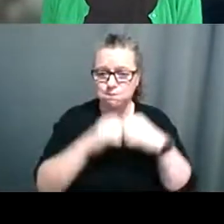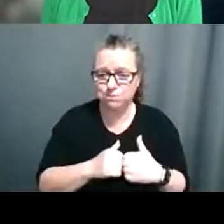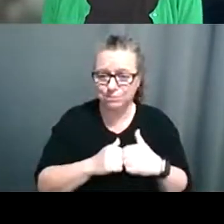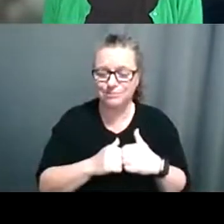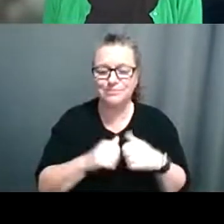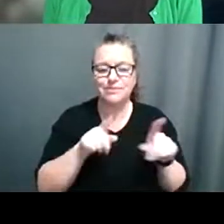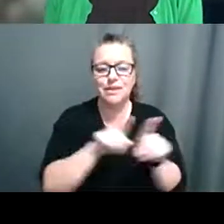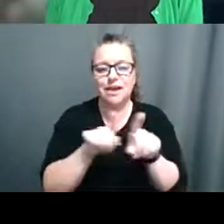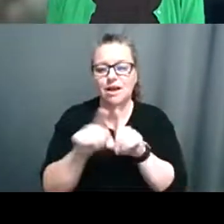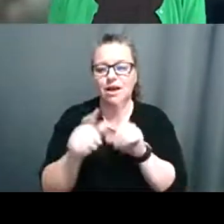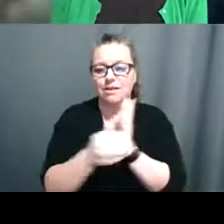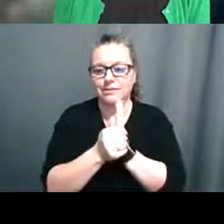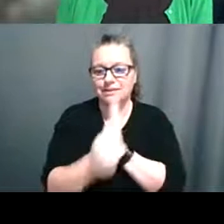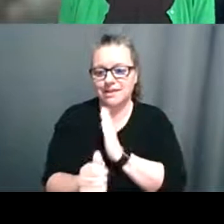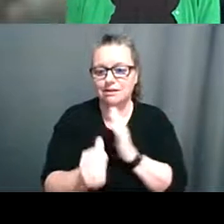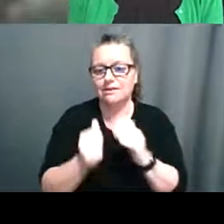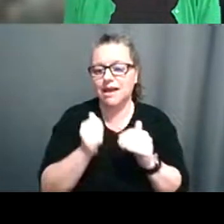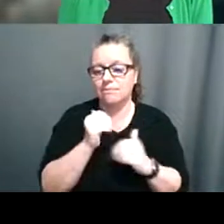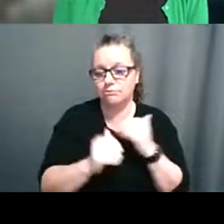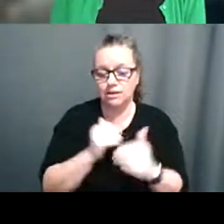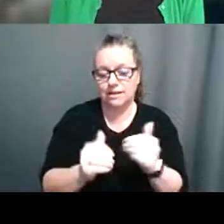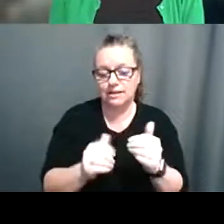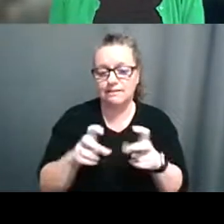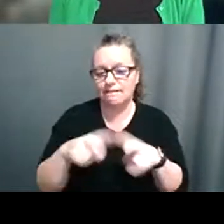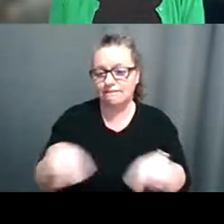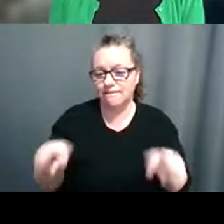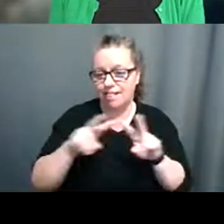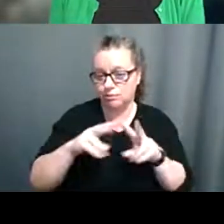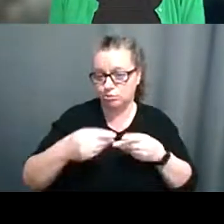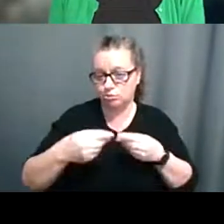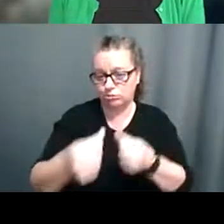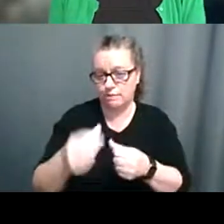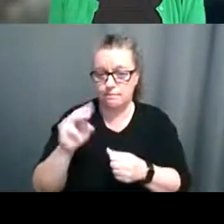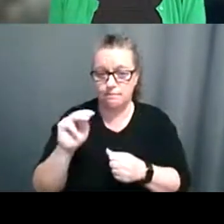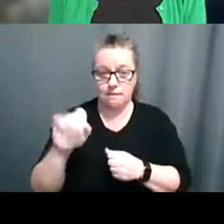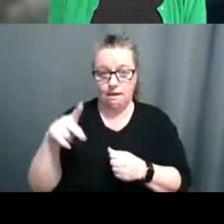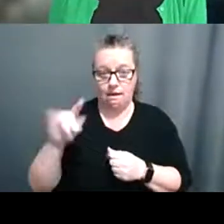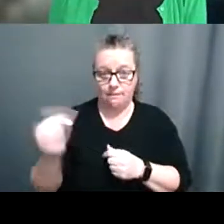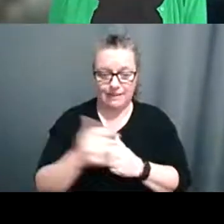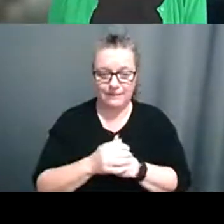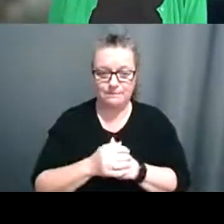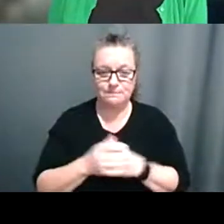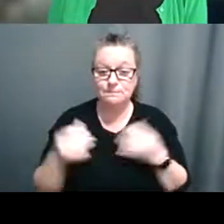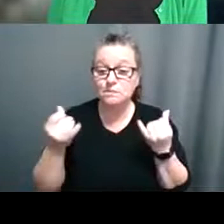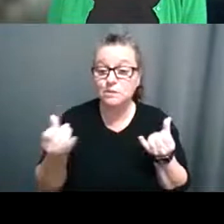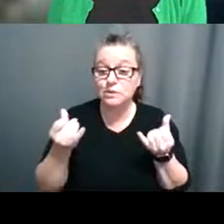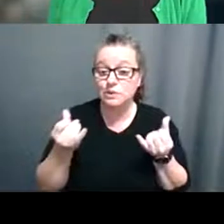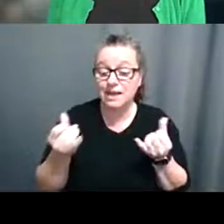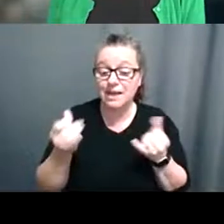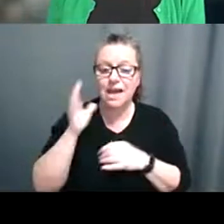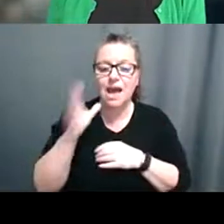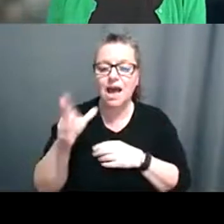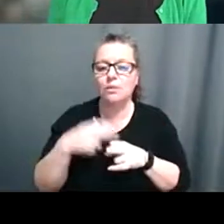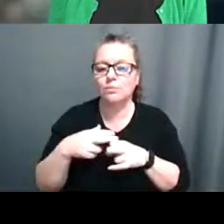skilled at process and value stream mapping. Today, I'll be